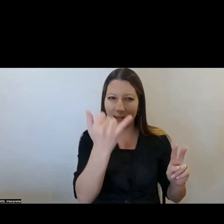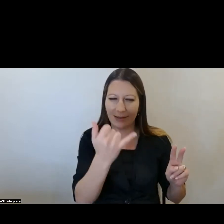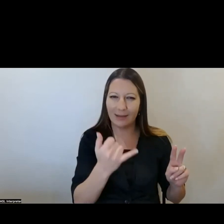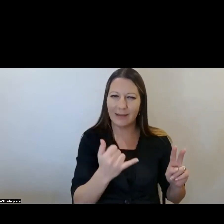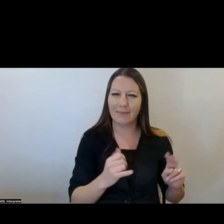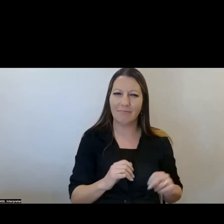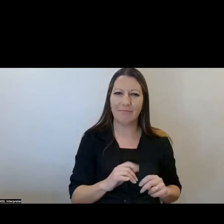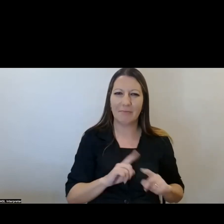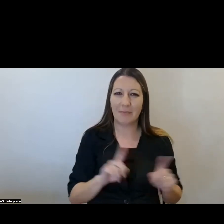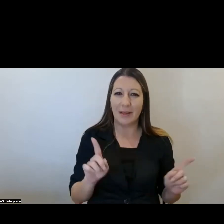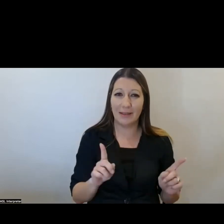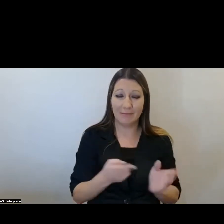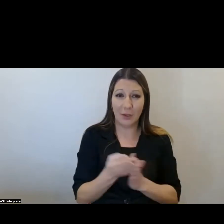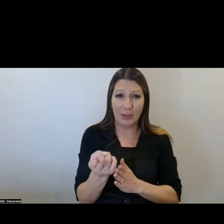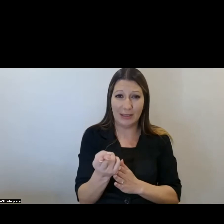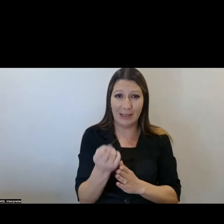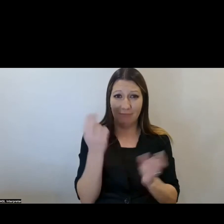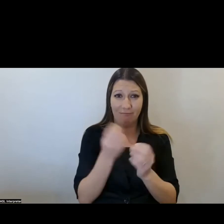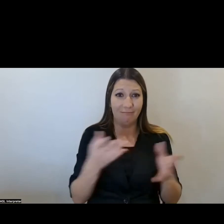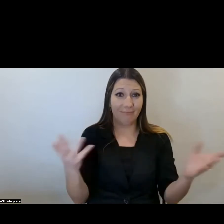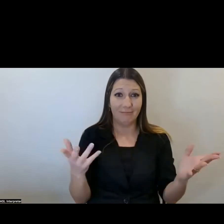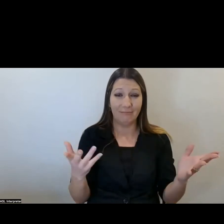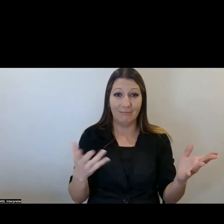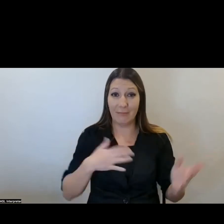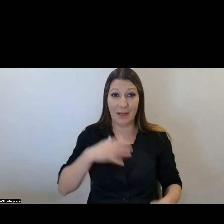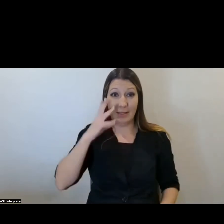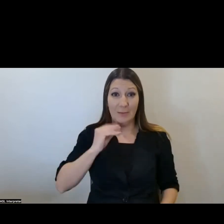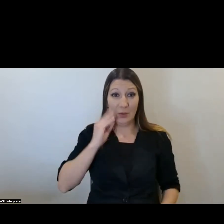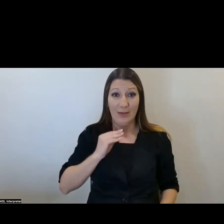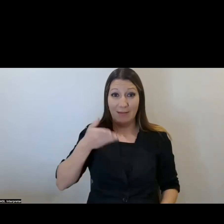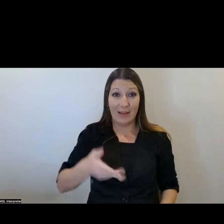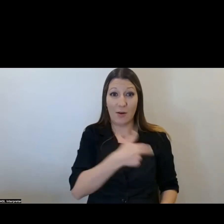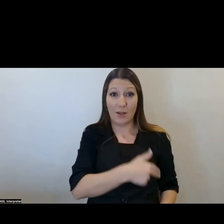intensely, my experiences are, it's intensely boring,